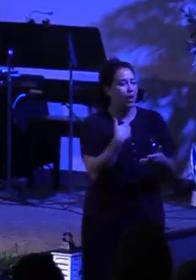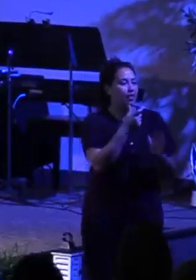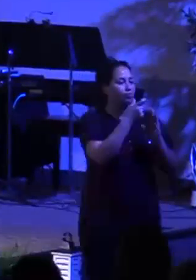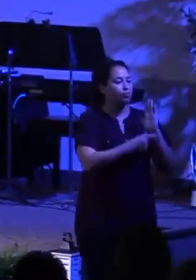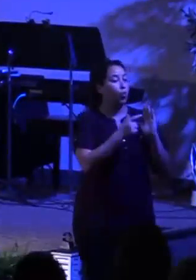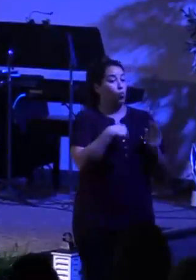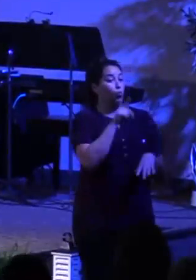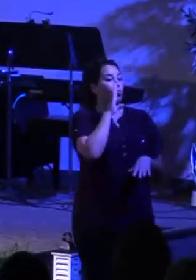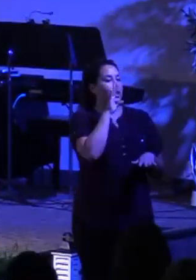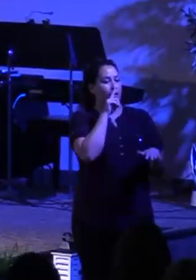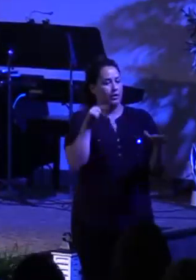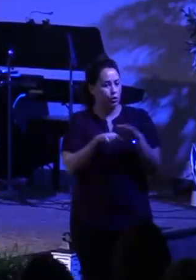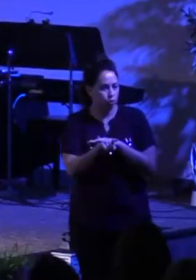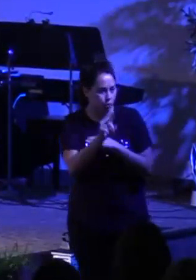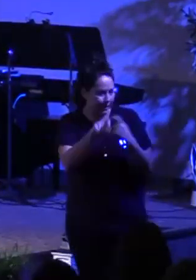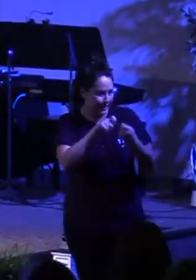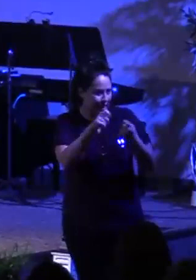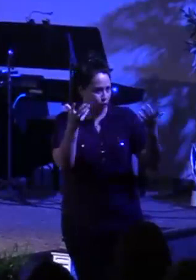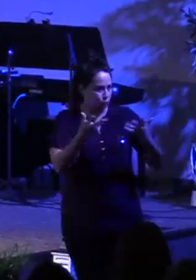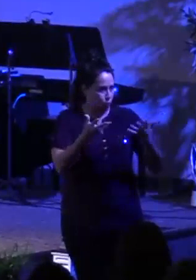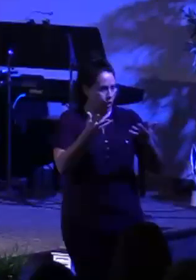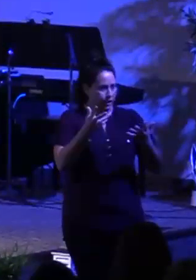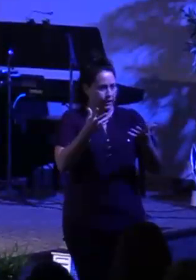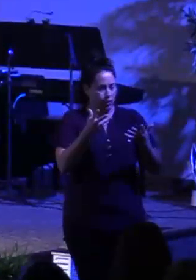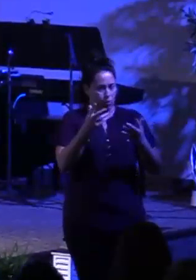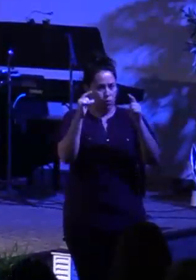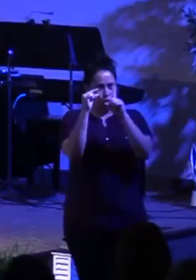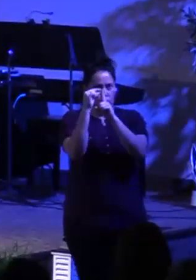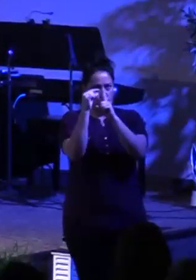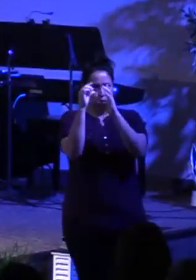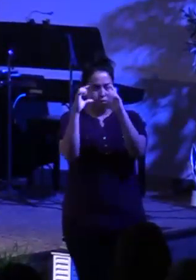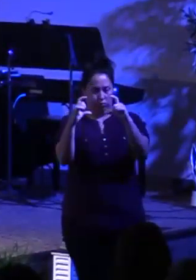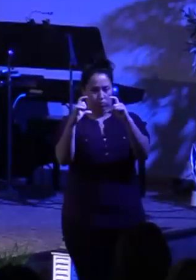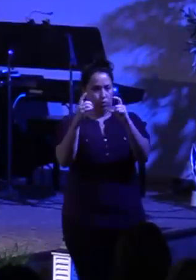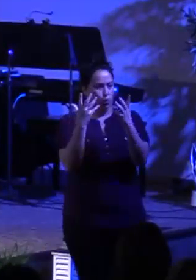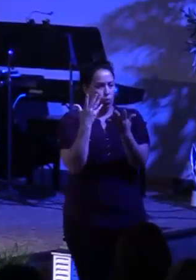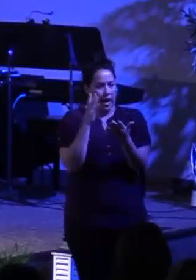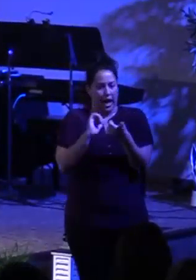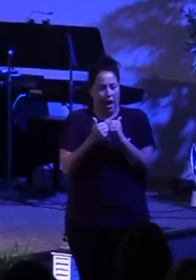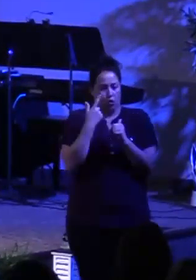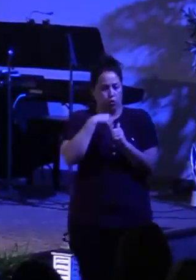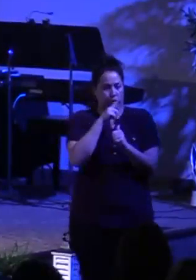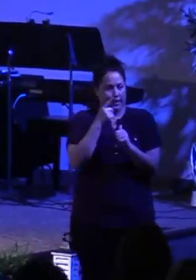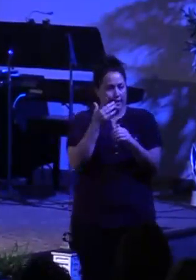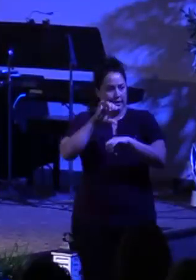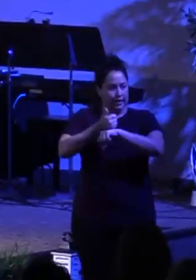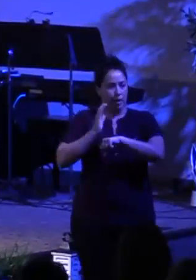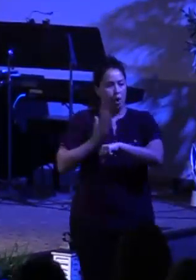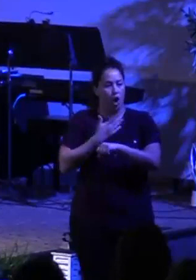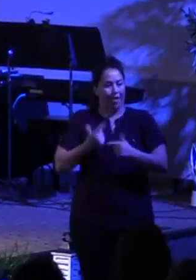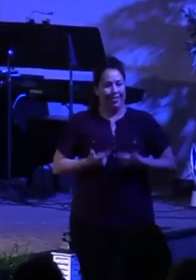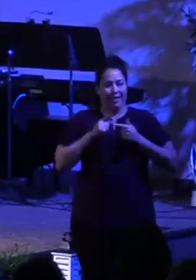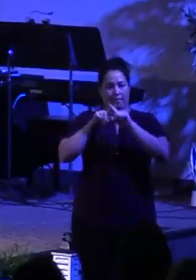we'll explore what it is, how to get it, how to build a life on it. If you pay attention,